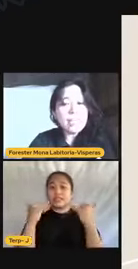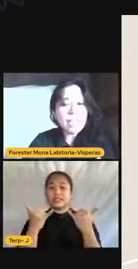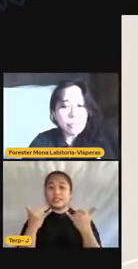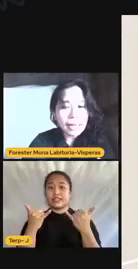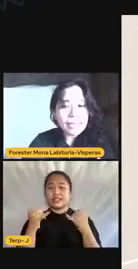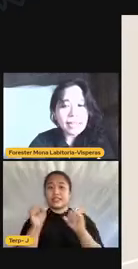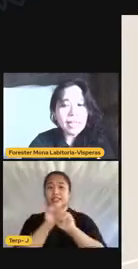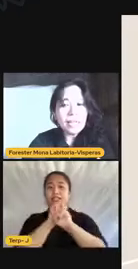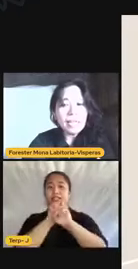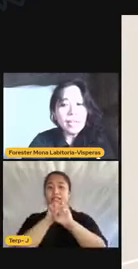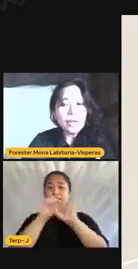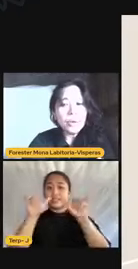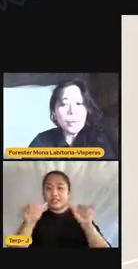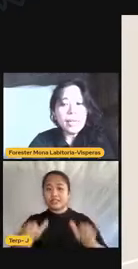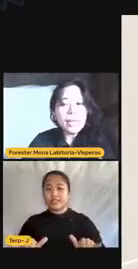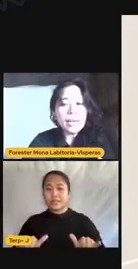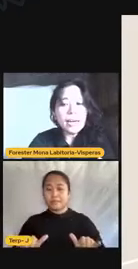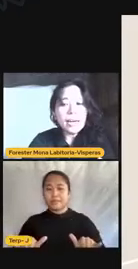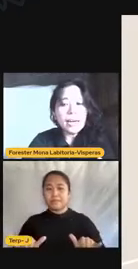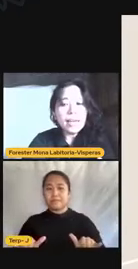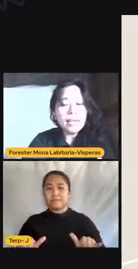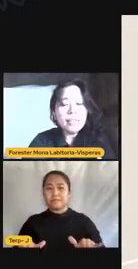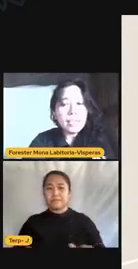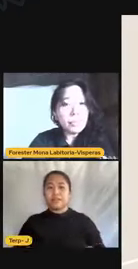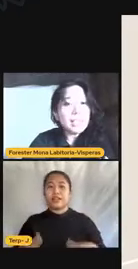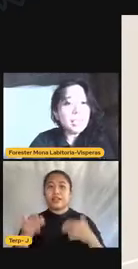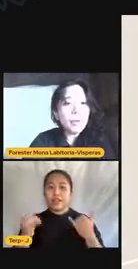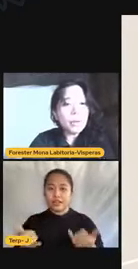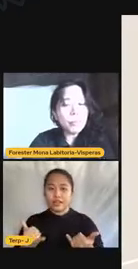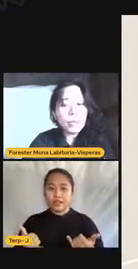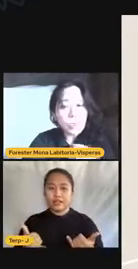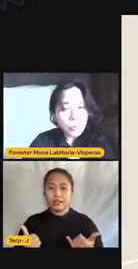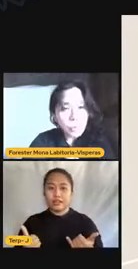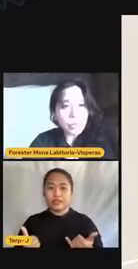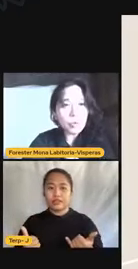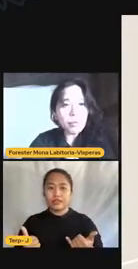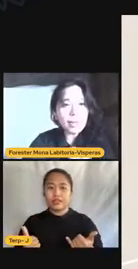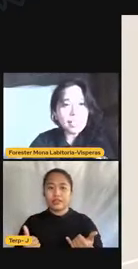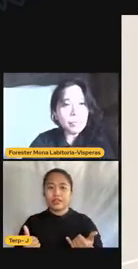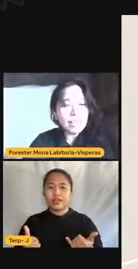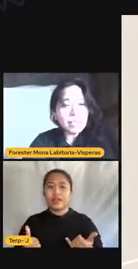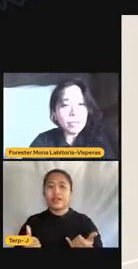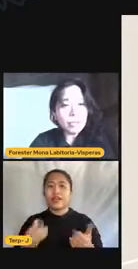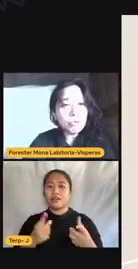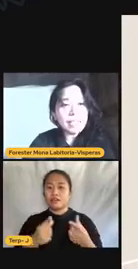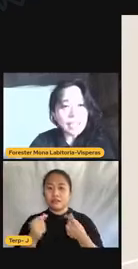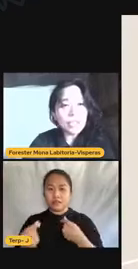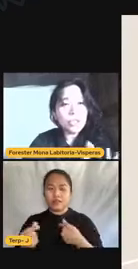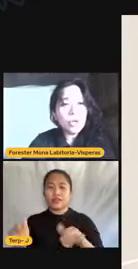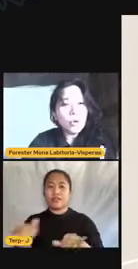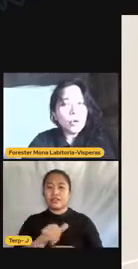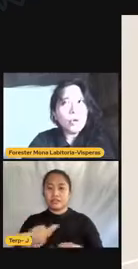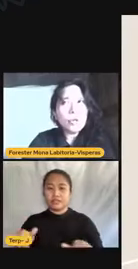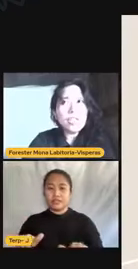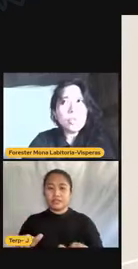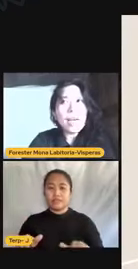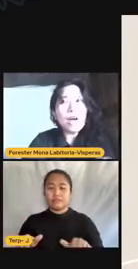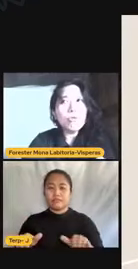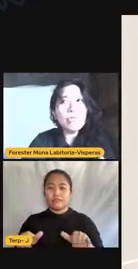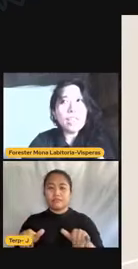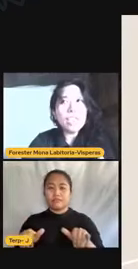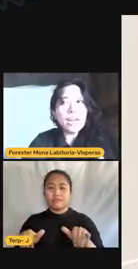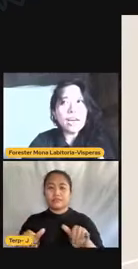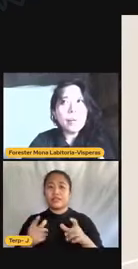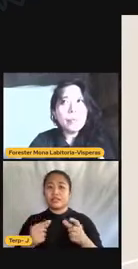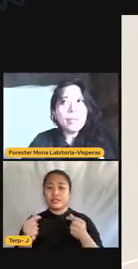Philippines, I was amazed that they're doing something similar. What we were doing pala is something similar to teach, or this way